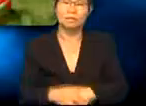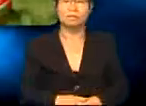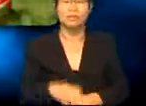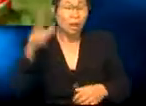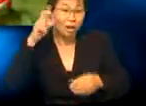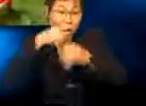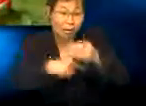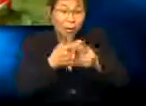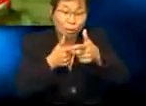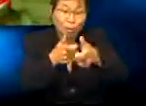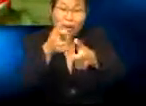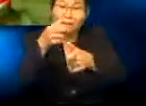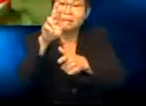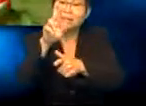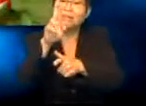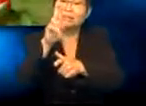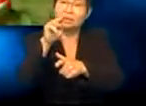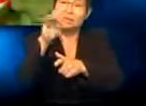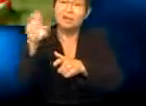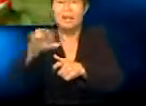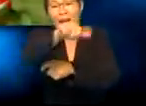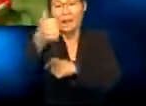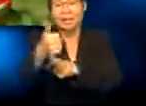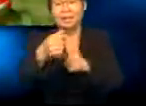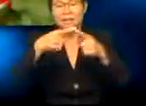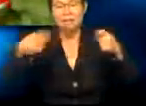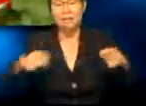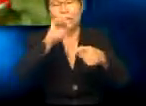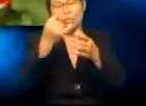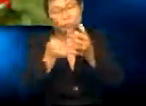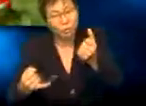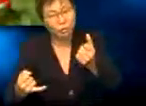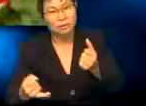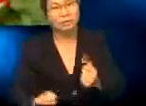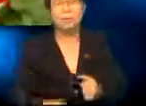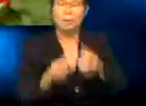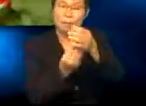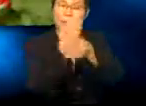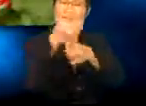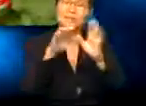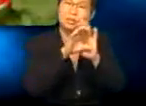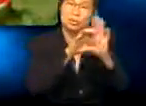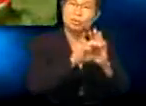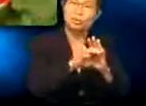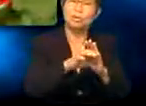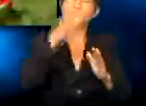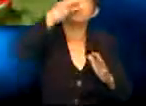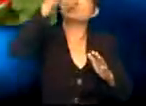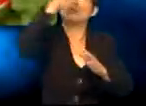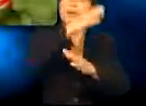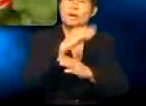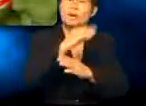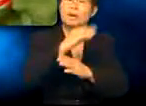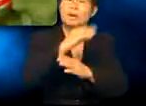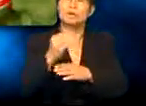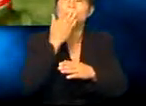Have you heard about runners? This is another type of reproduction. Plants such as the strawberry and